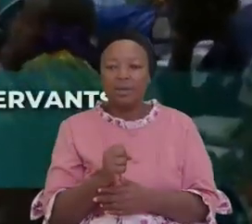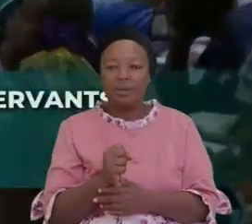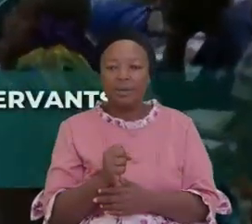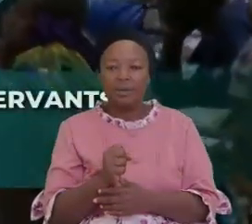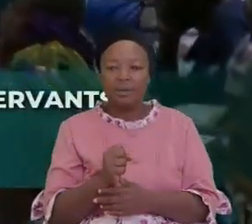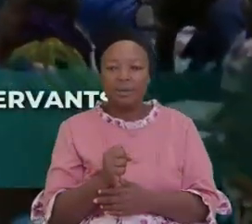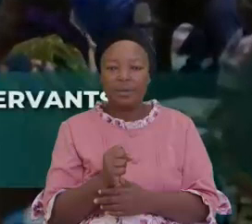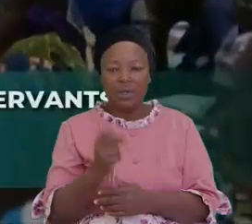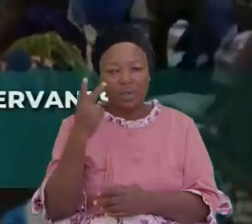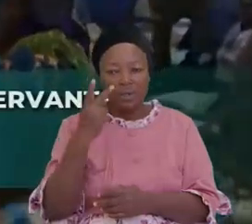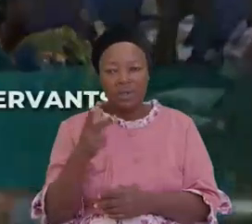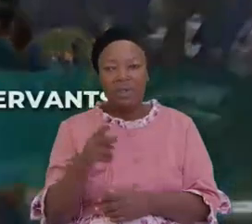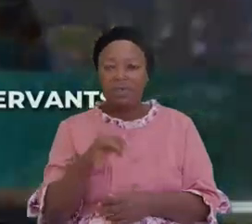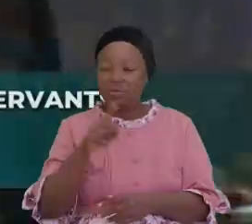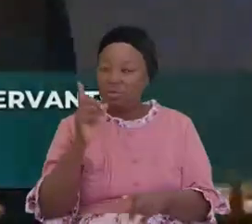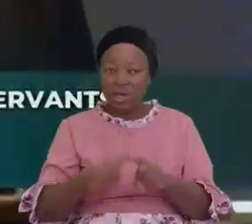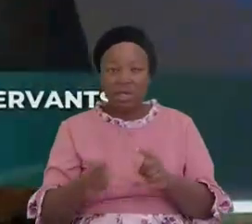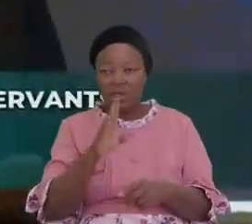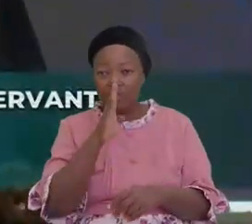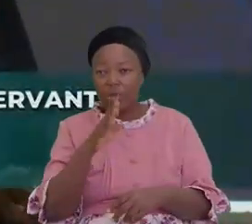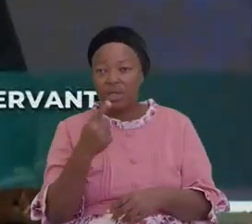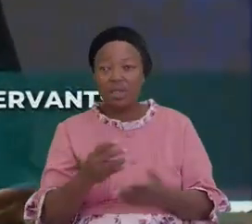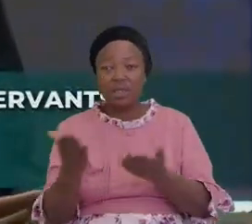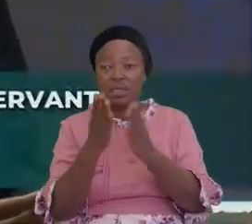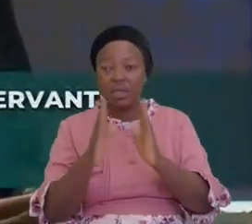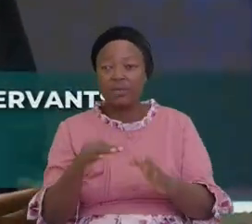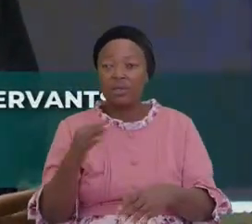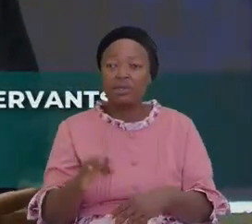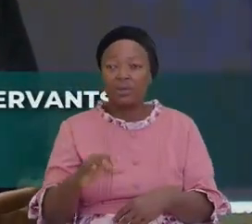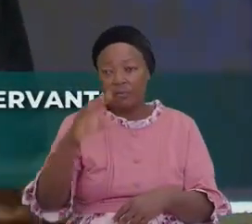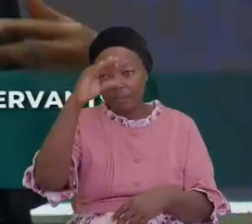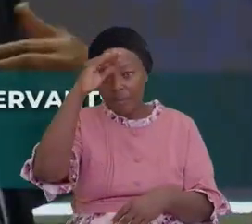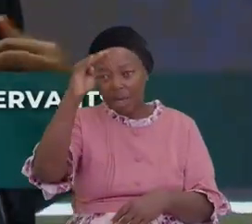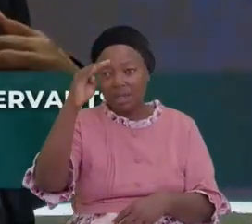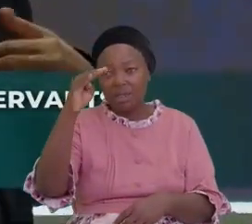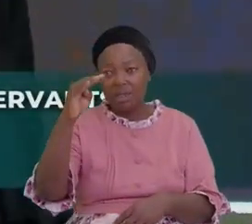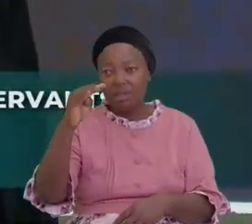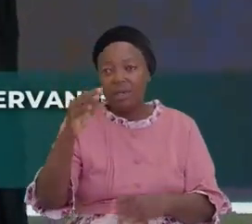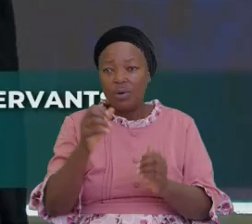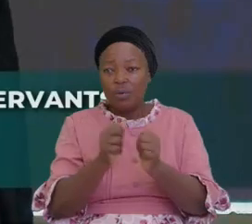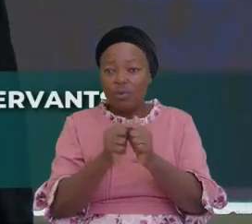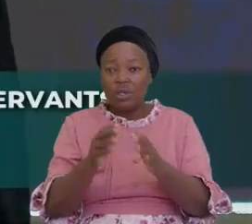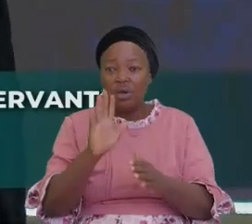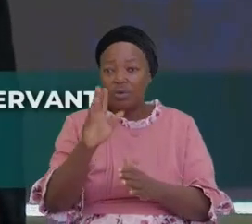Now, you cannot be the servant of man without your will.